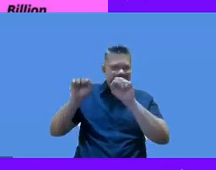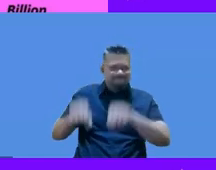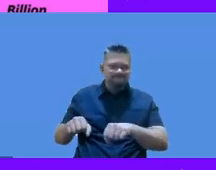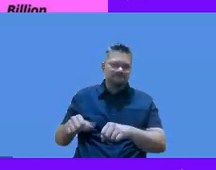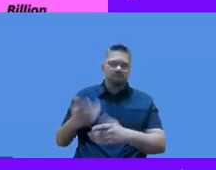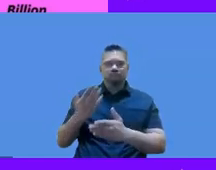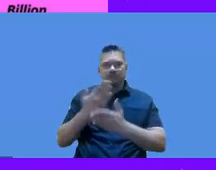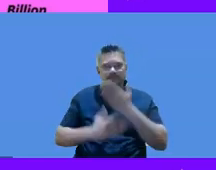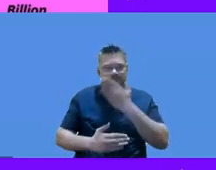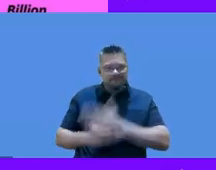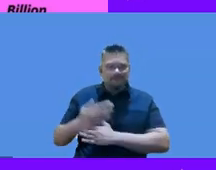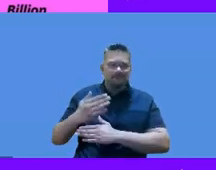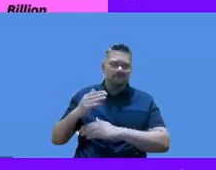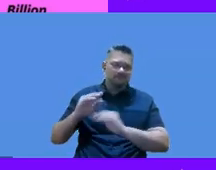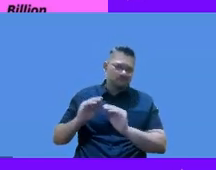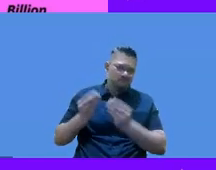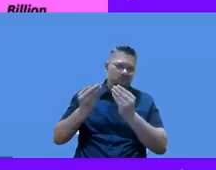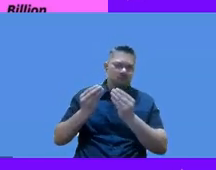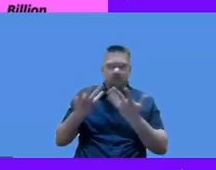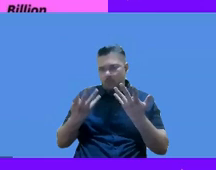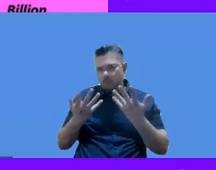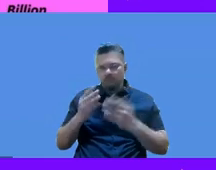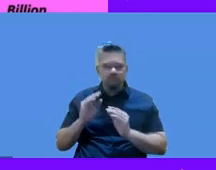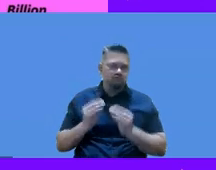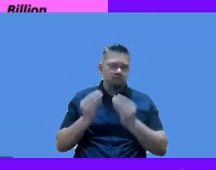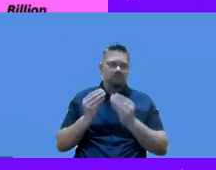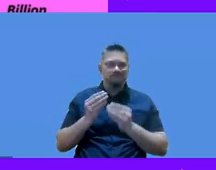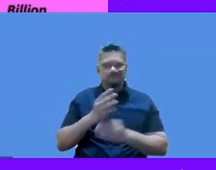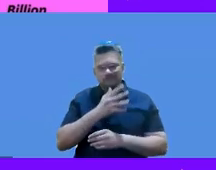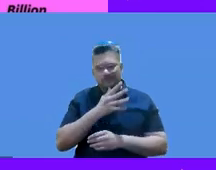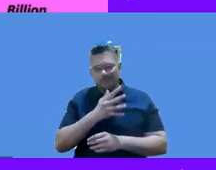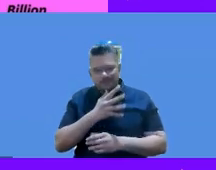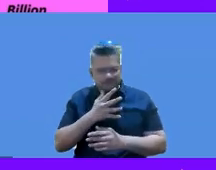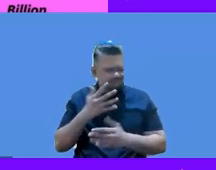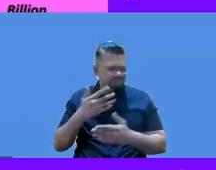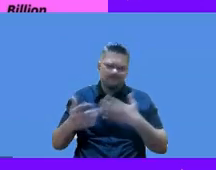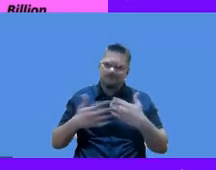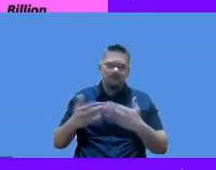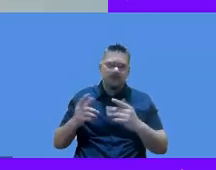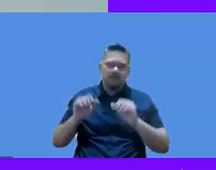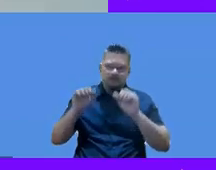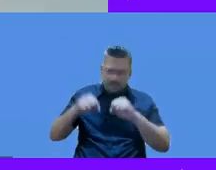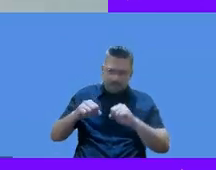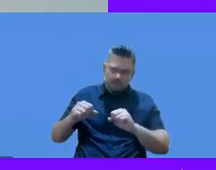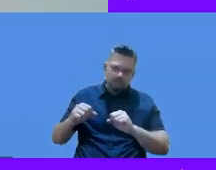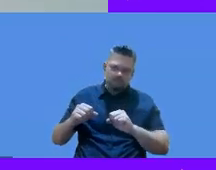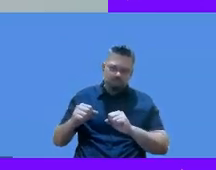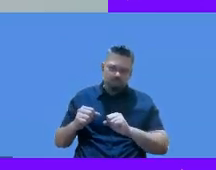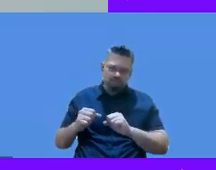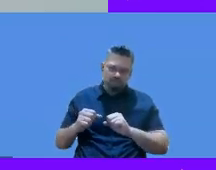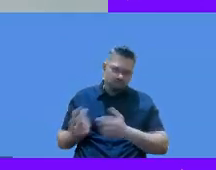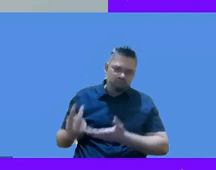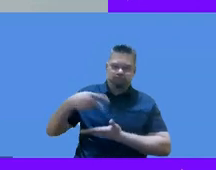mothers, so that their voices can be heard. I'd love to hear your perspective. Yes, it is very important that we do not